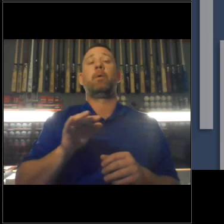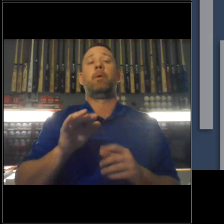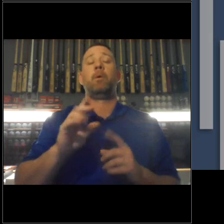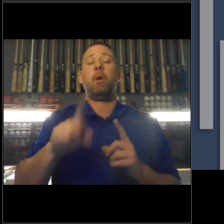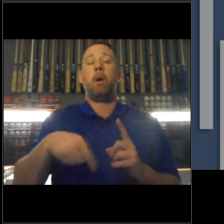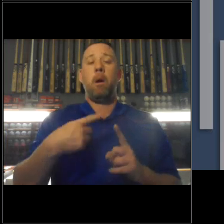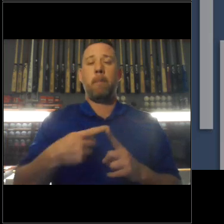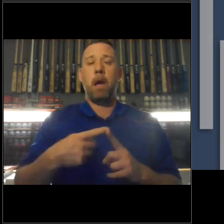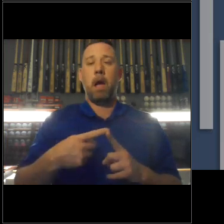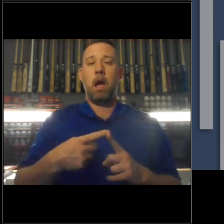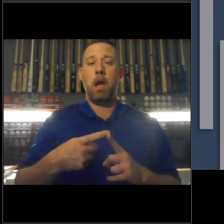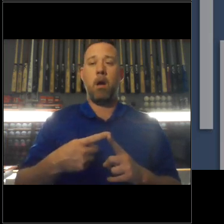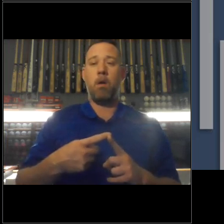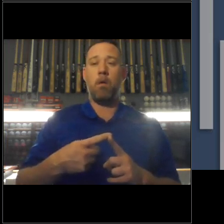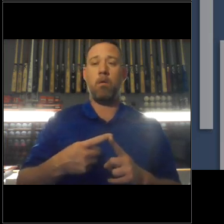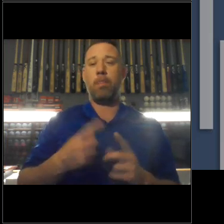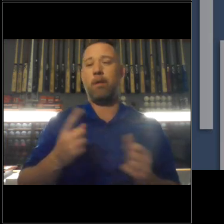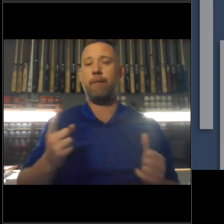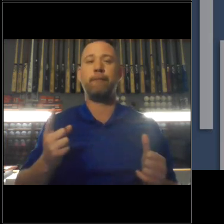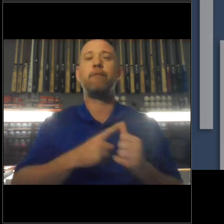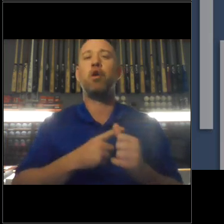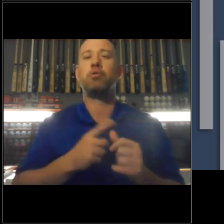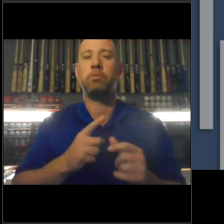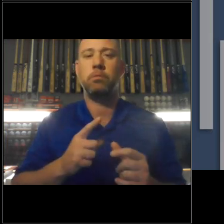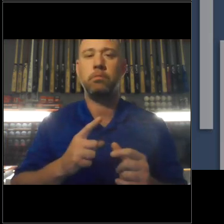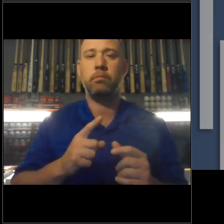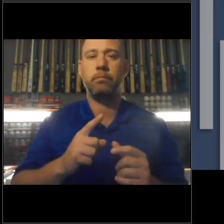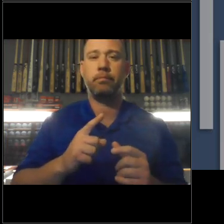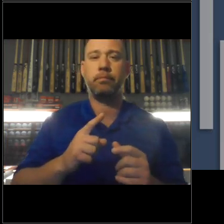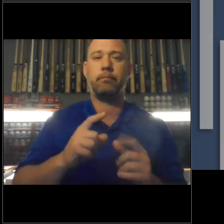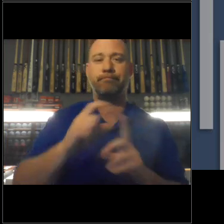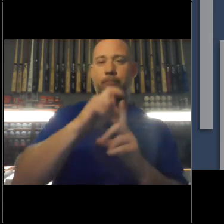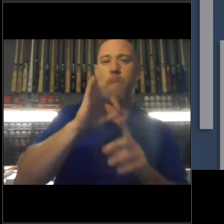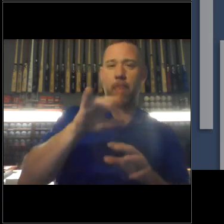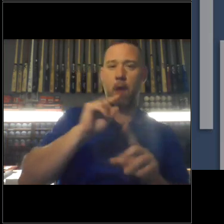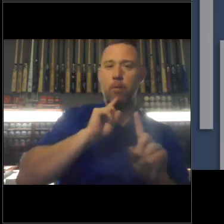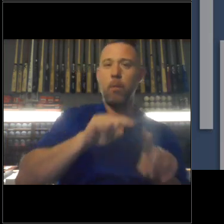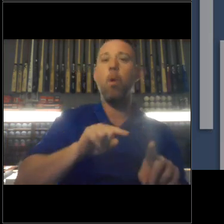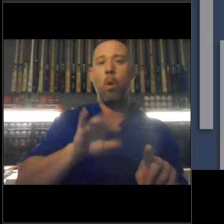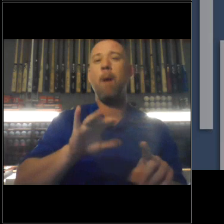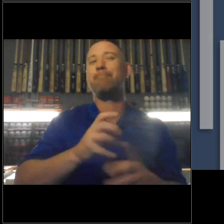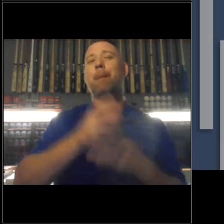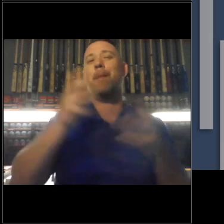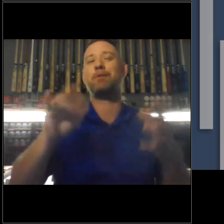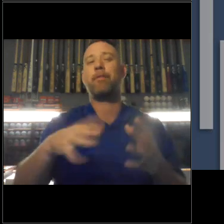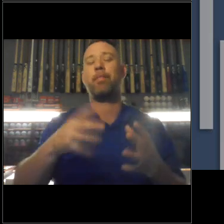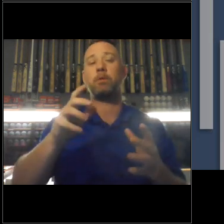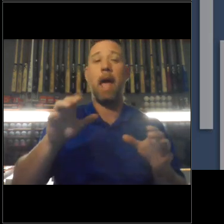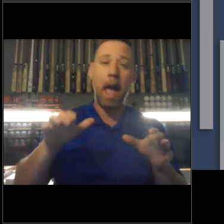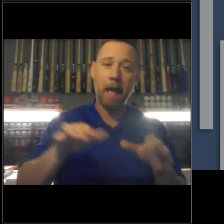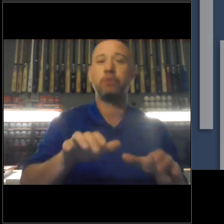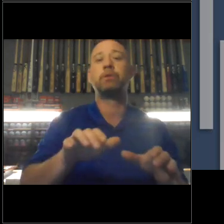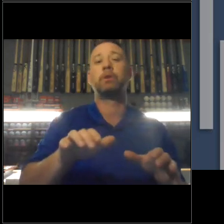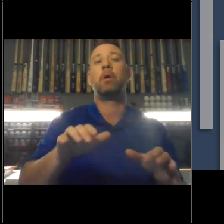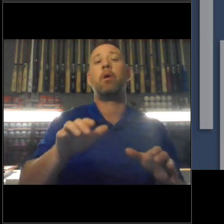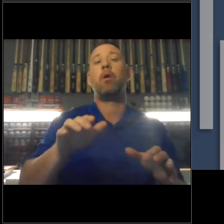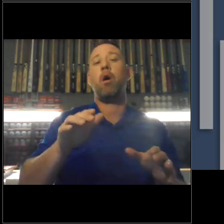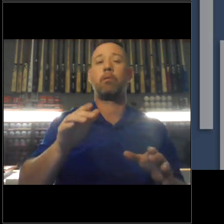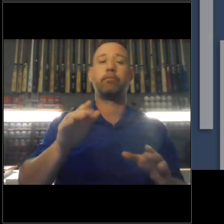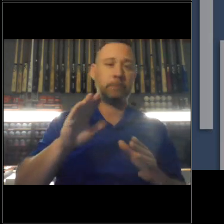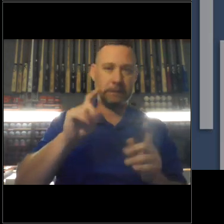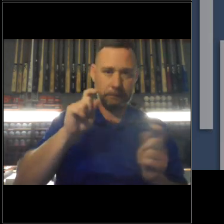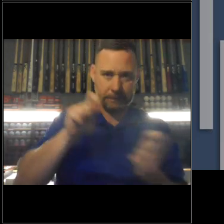the, with this first iteration of the report, we understand that, much of the actions, were all